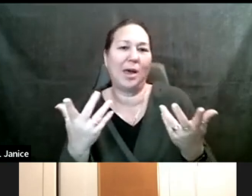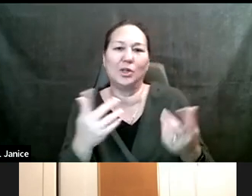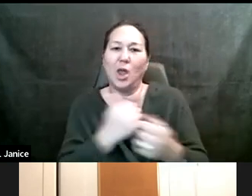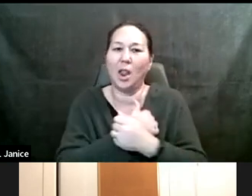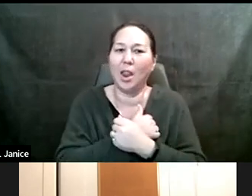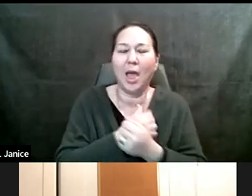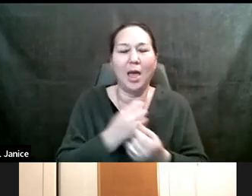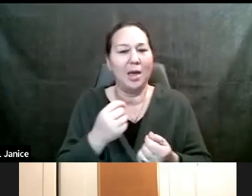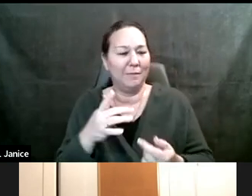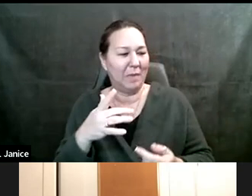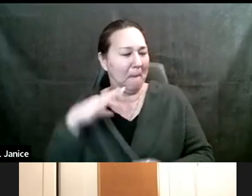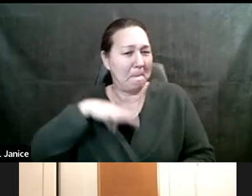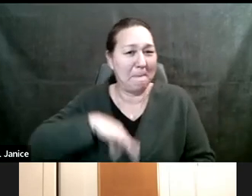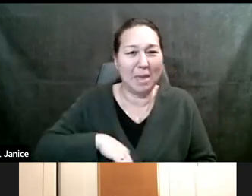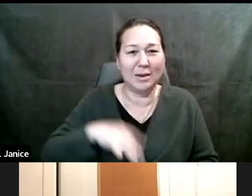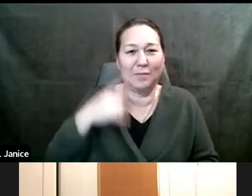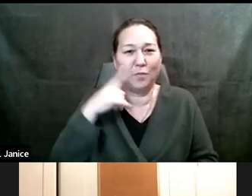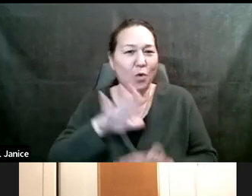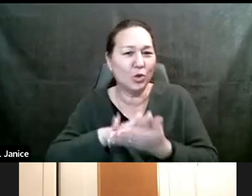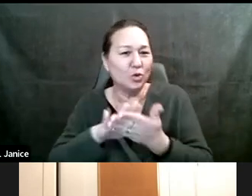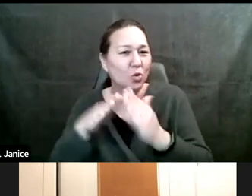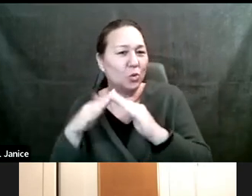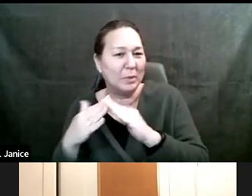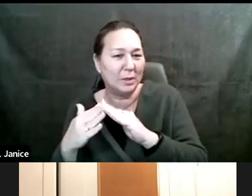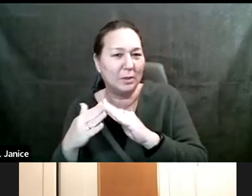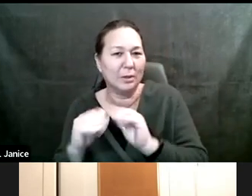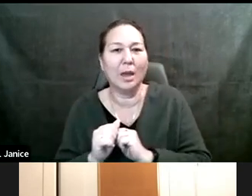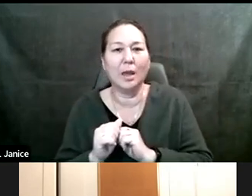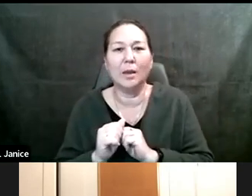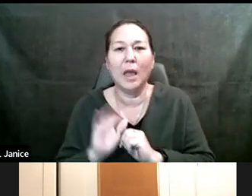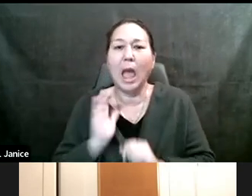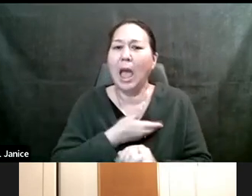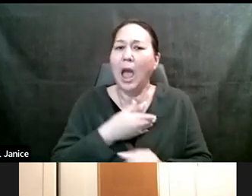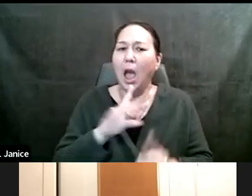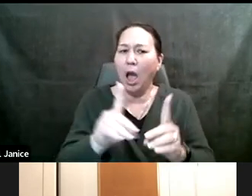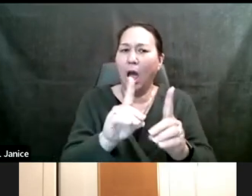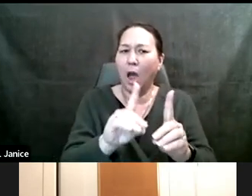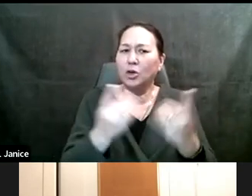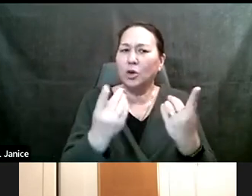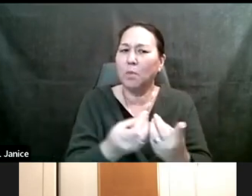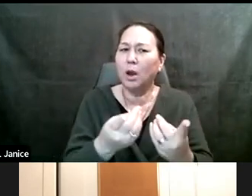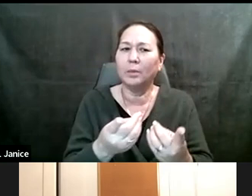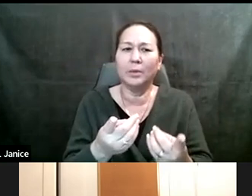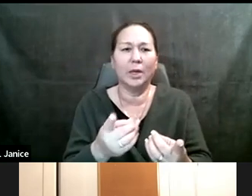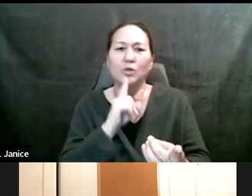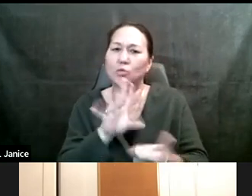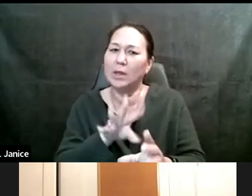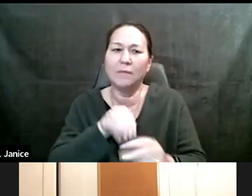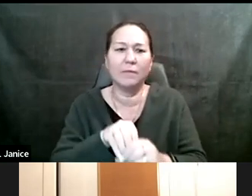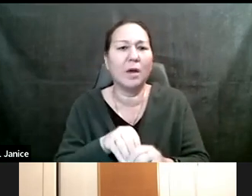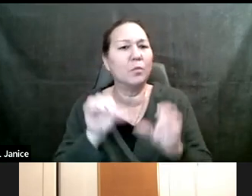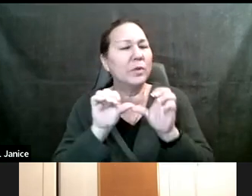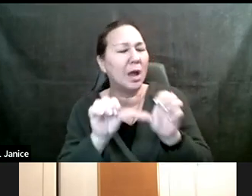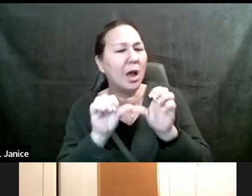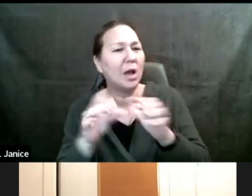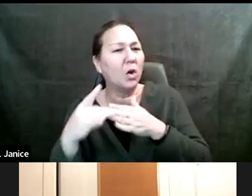also very much involved with the ongoing leadership and delivery of our Academic mentorship Program